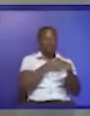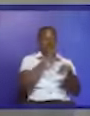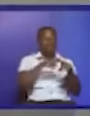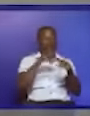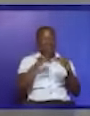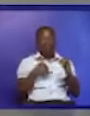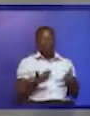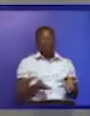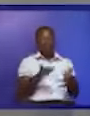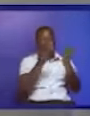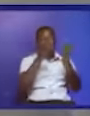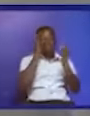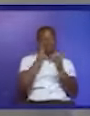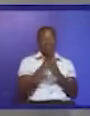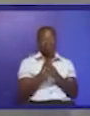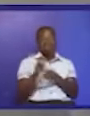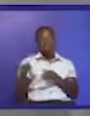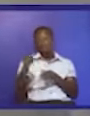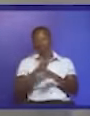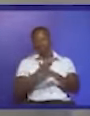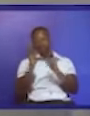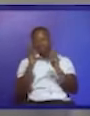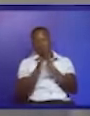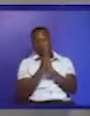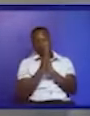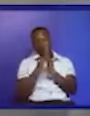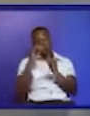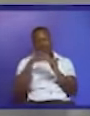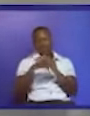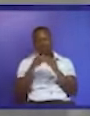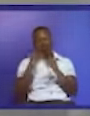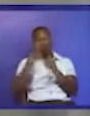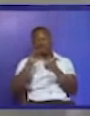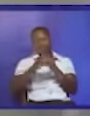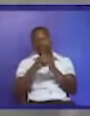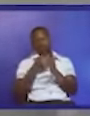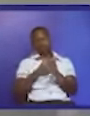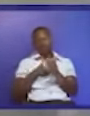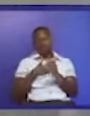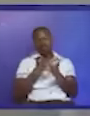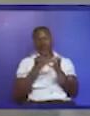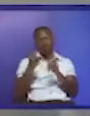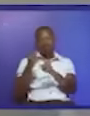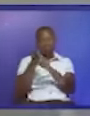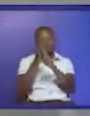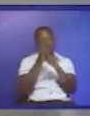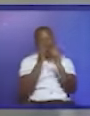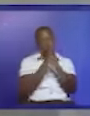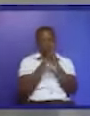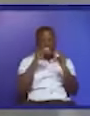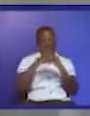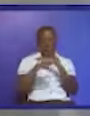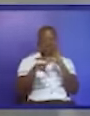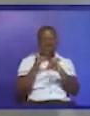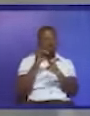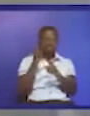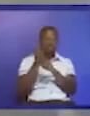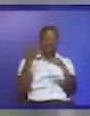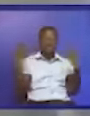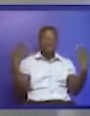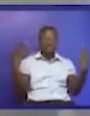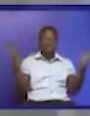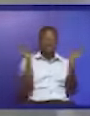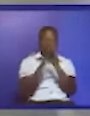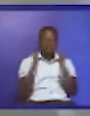tonight. Is someone ready to pray? In the next 2 minutes, I'd like you to pray in the spirit. Clap your hands and